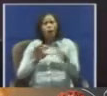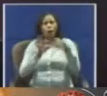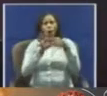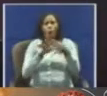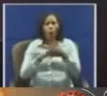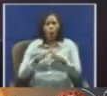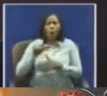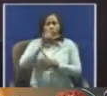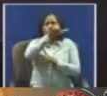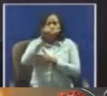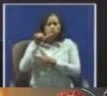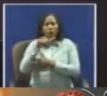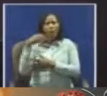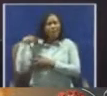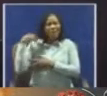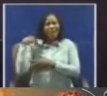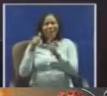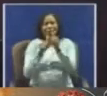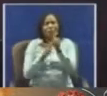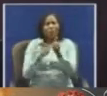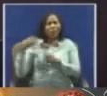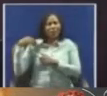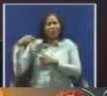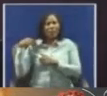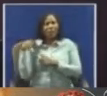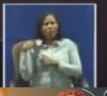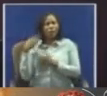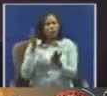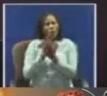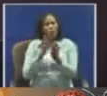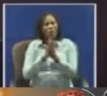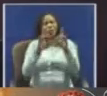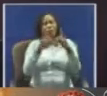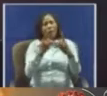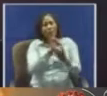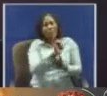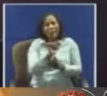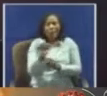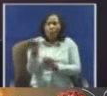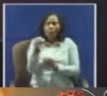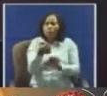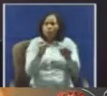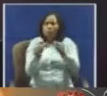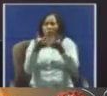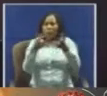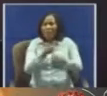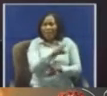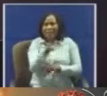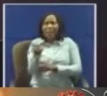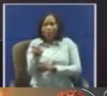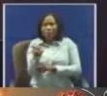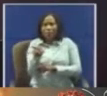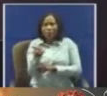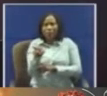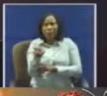of ministers and deputy ministers. Surely the departments that appointed them or to which they were